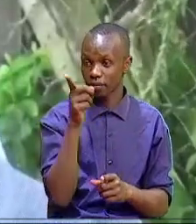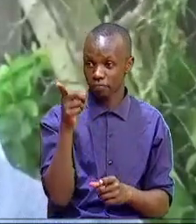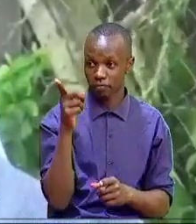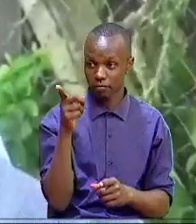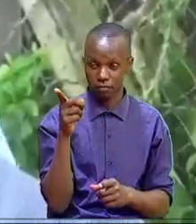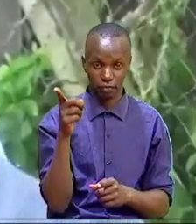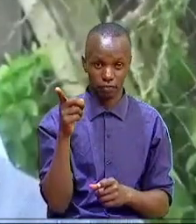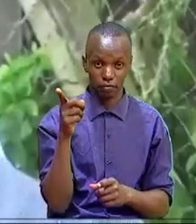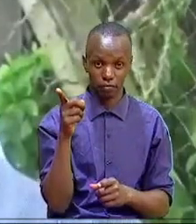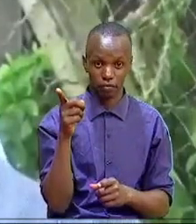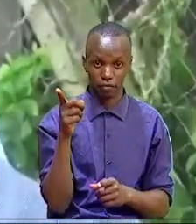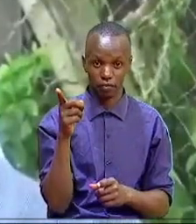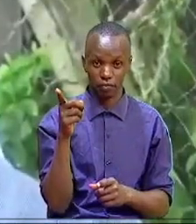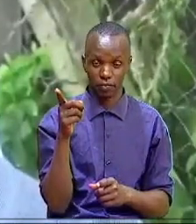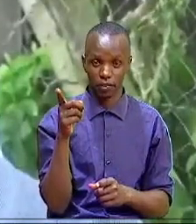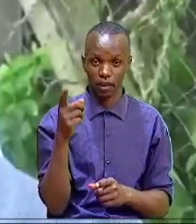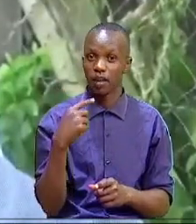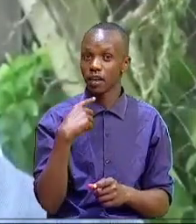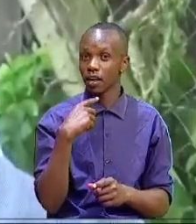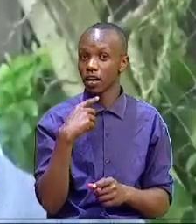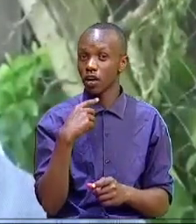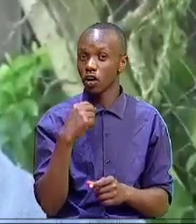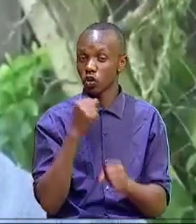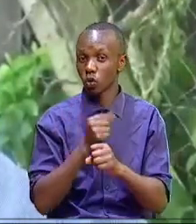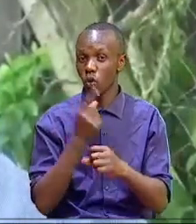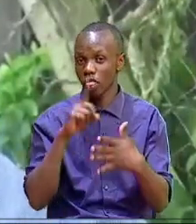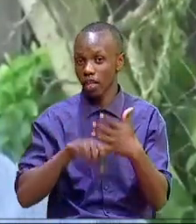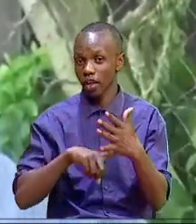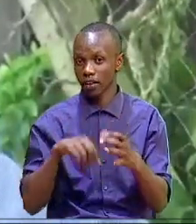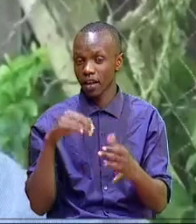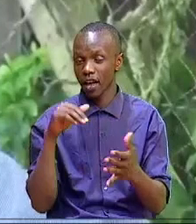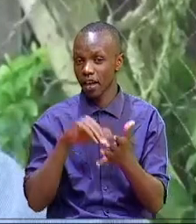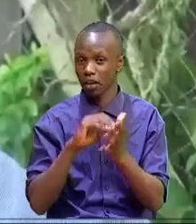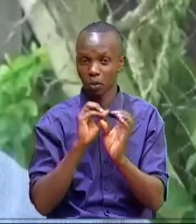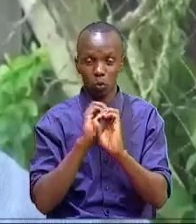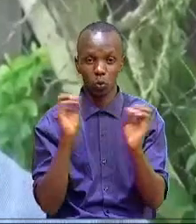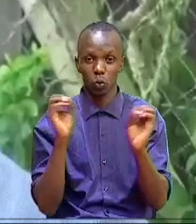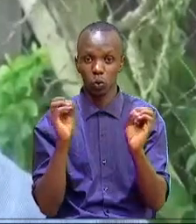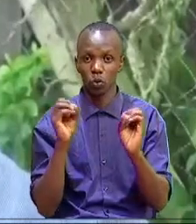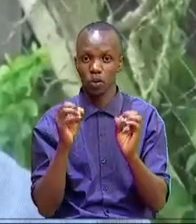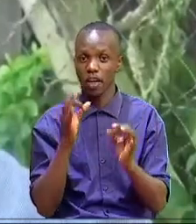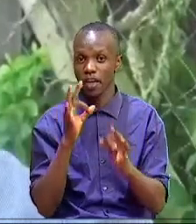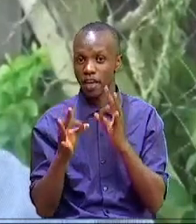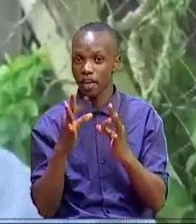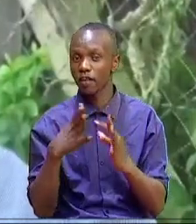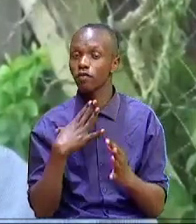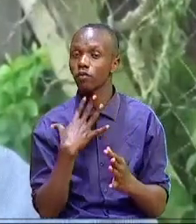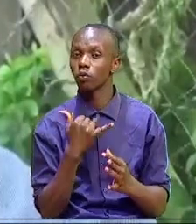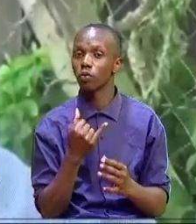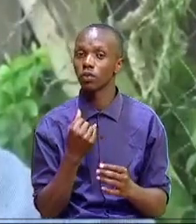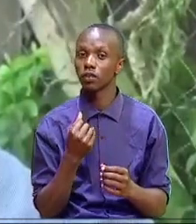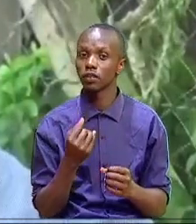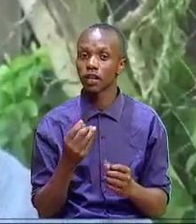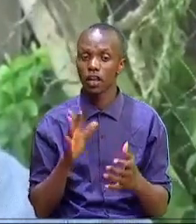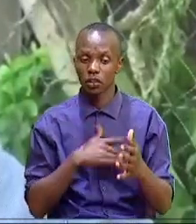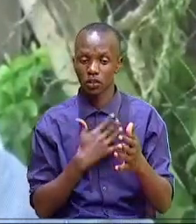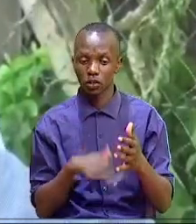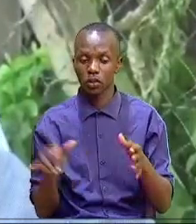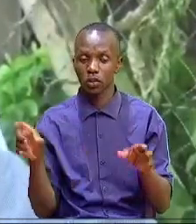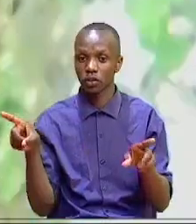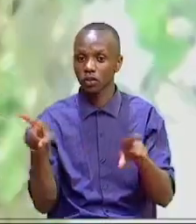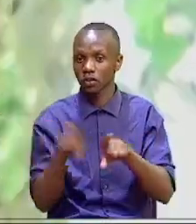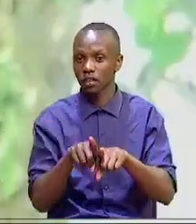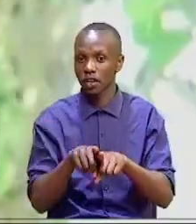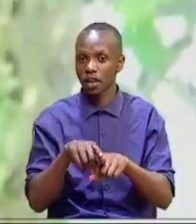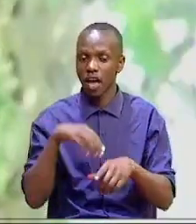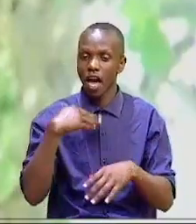nisiwahi fanya hivyo tena within Siaya County. Kama nataka kufanya nyimbo kama hizo nifanye outside Siaya